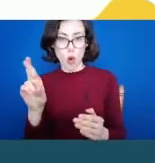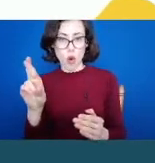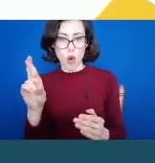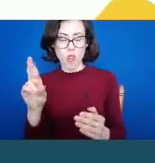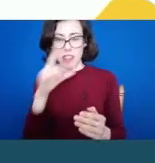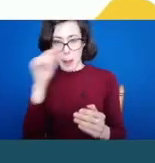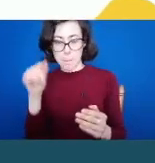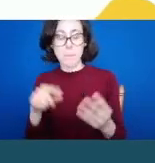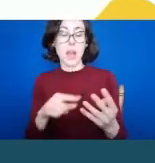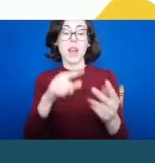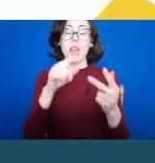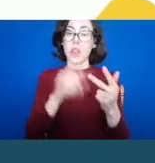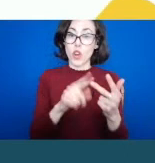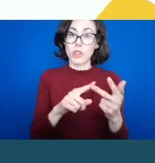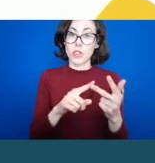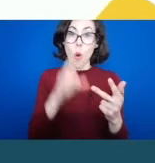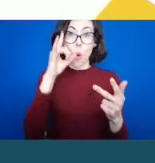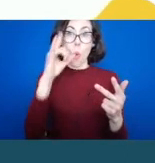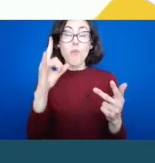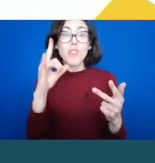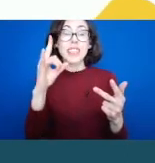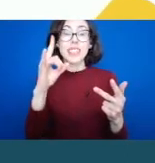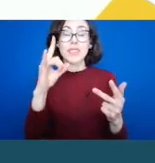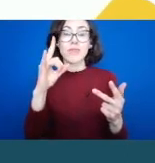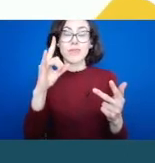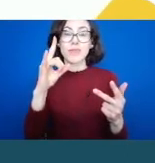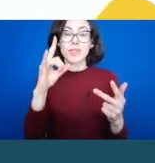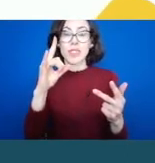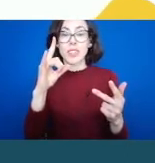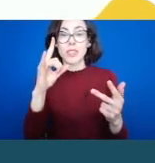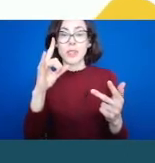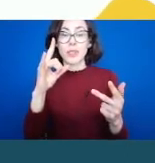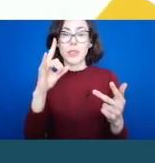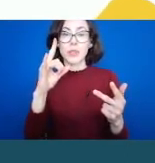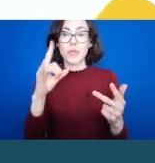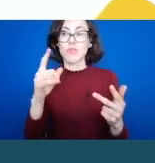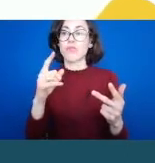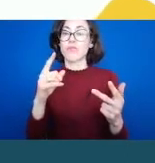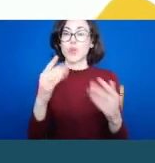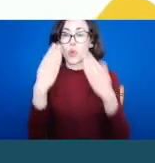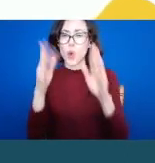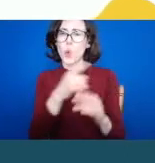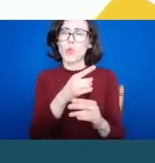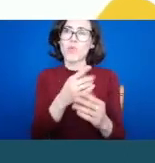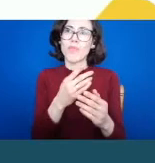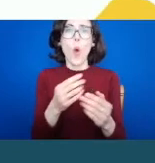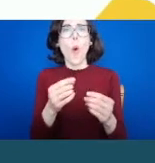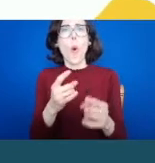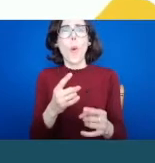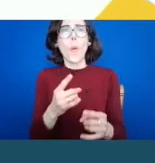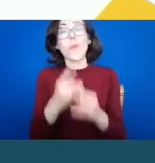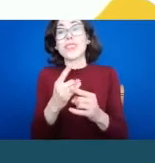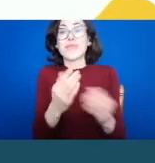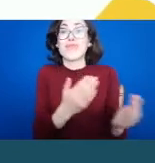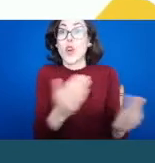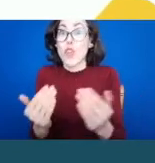with what we perceive would be, an international partnership in getting you involved in